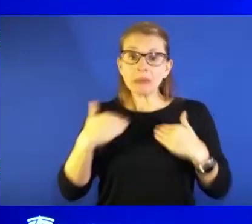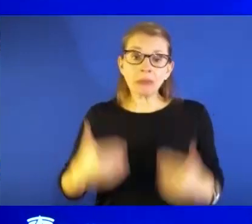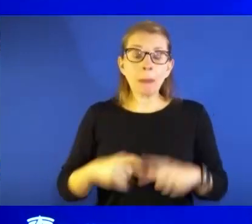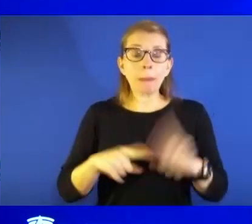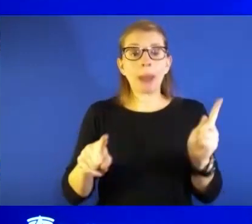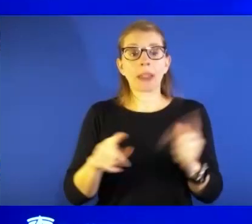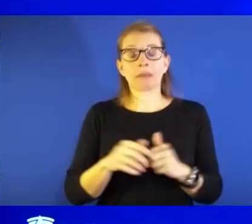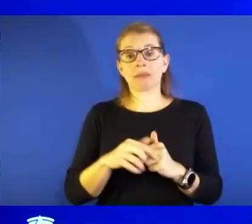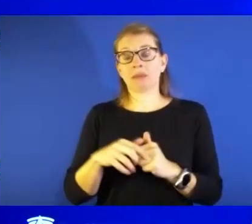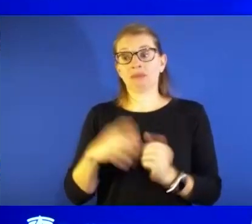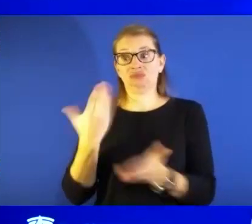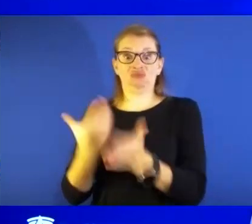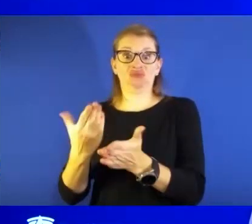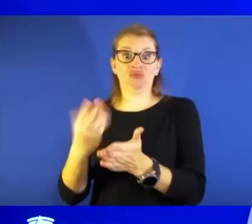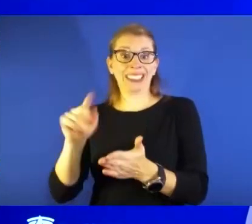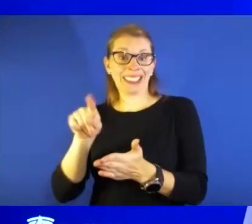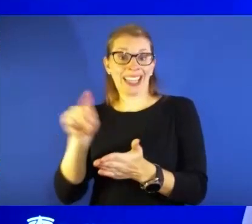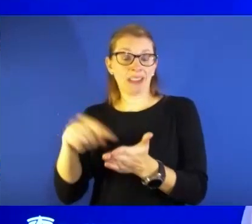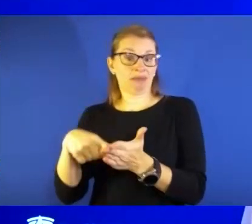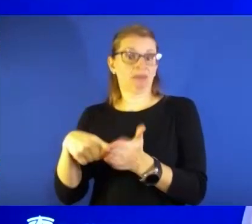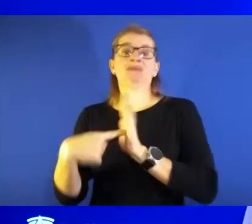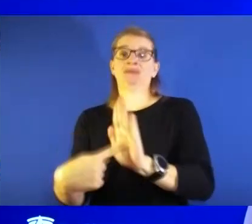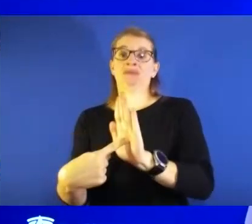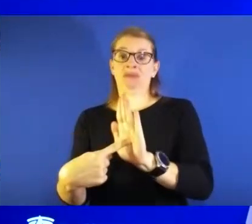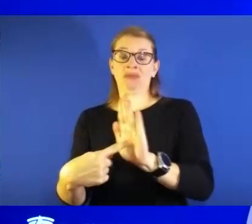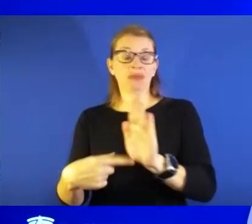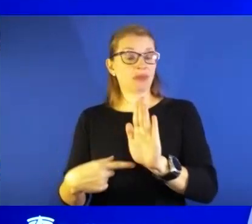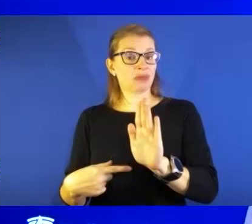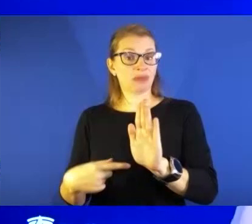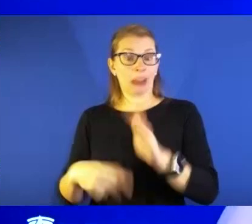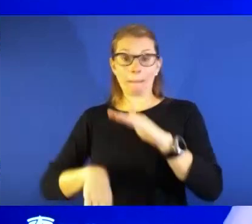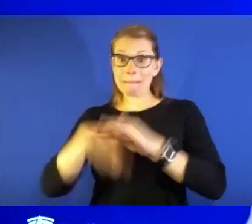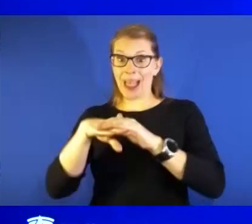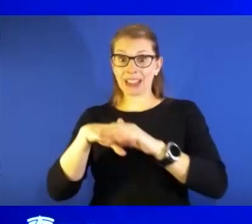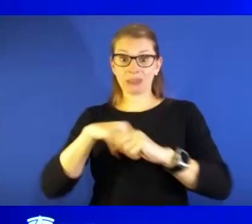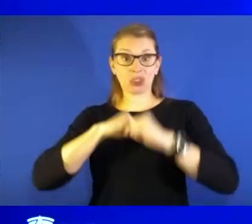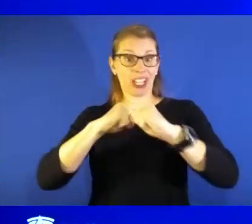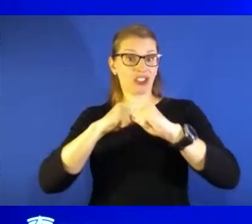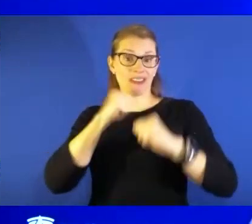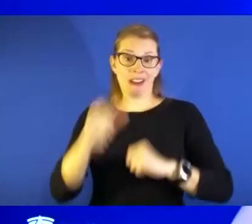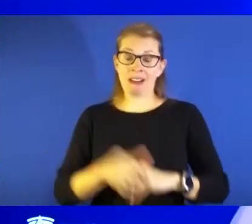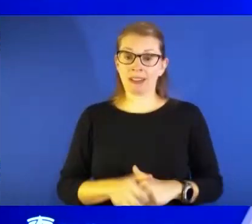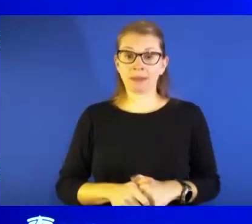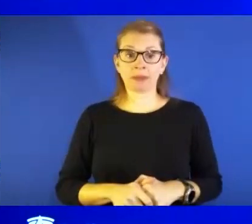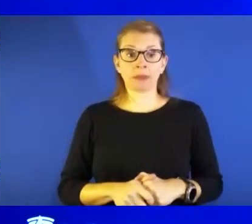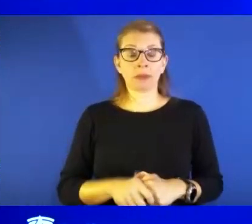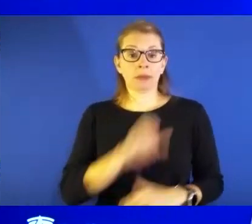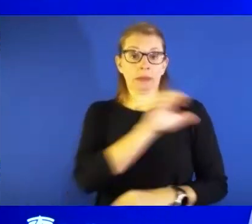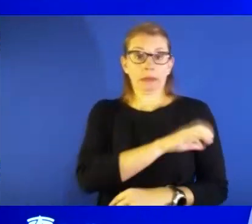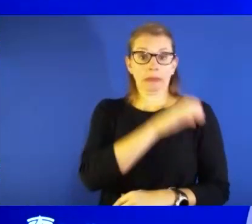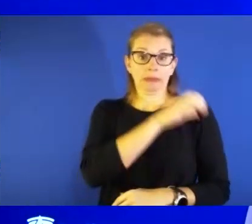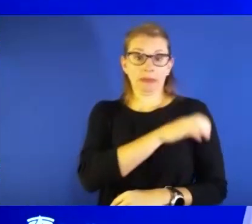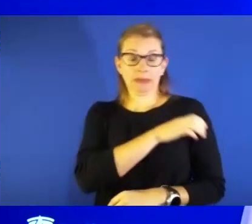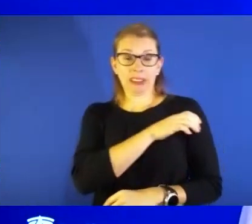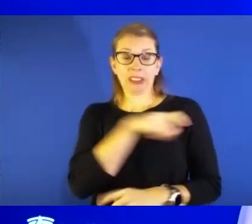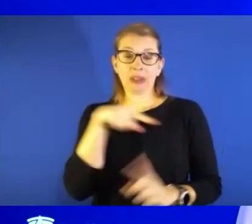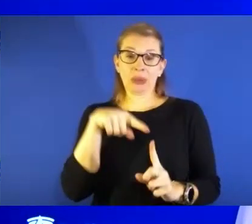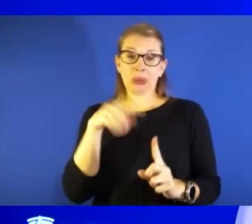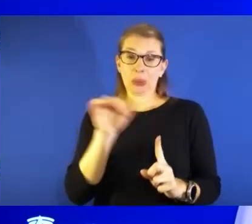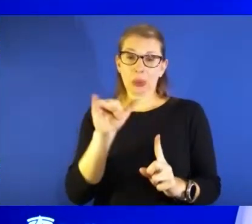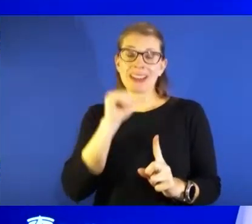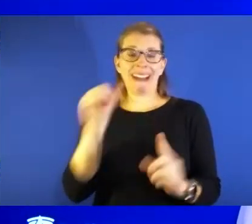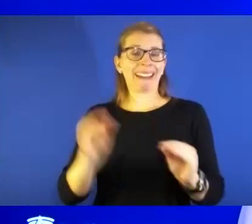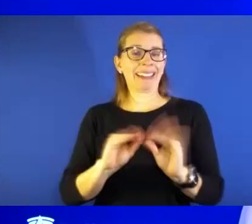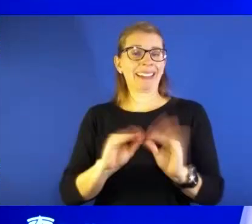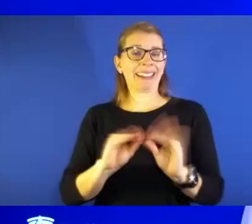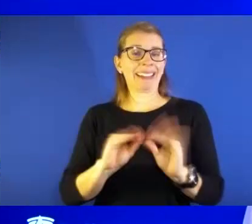data to show that it is not anywhere near maximal protection. And as far as clinically, it's unclear exactly what just getting that